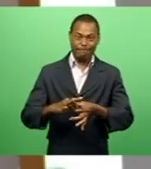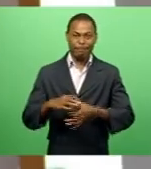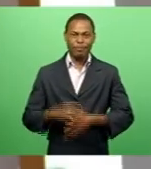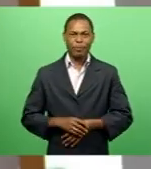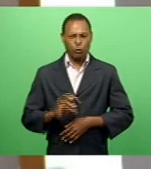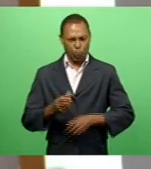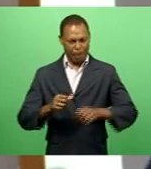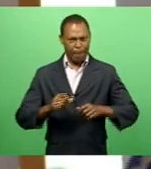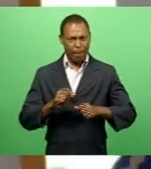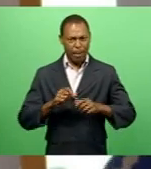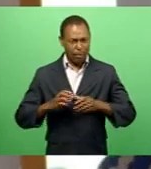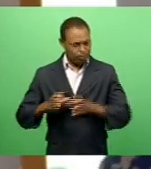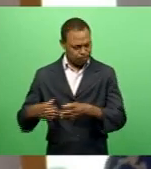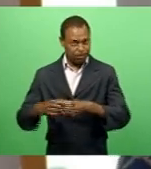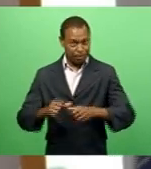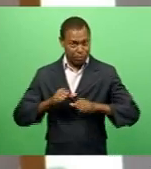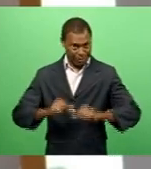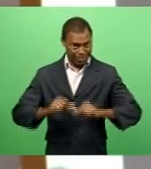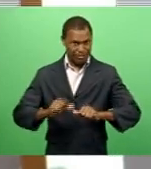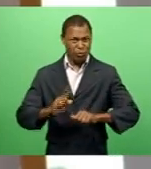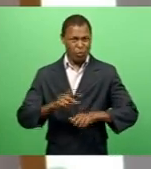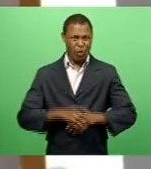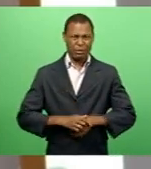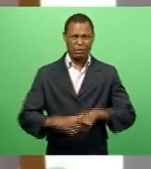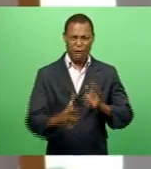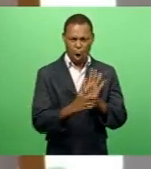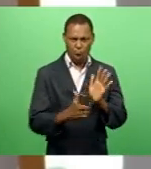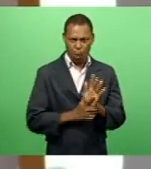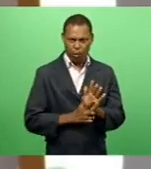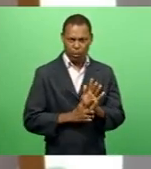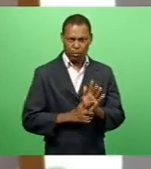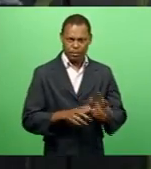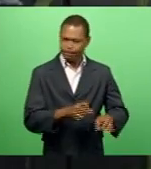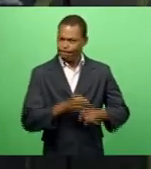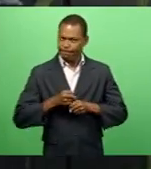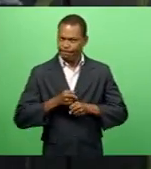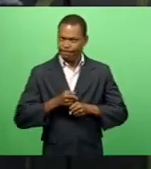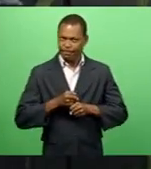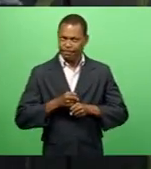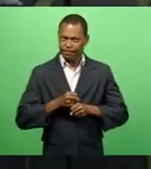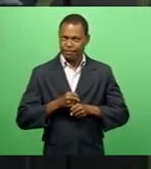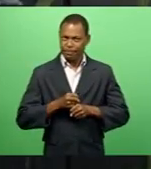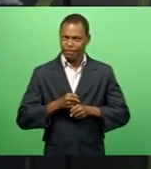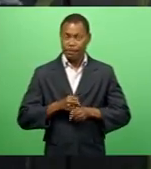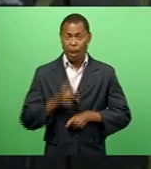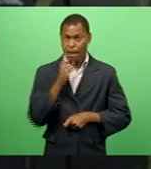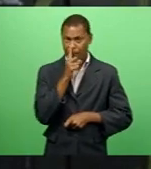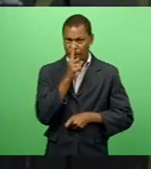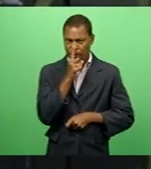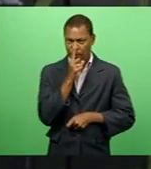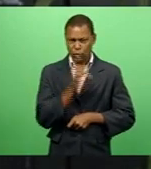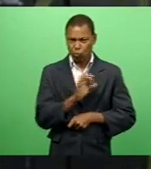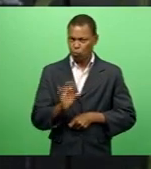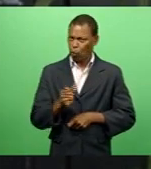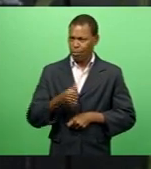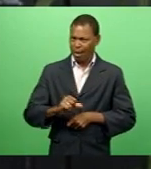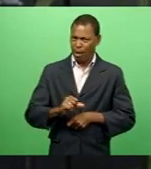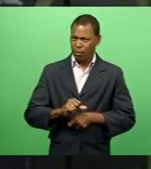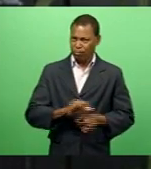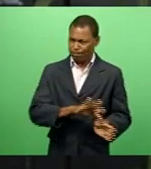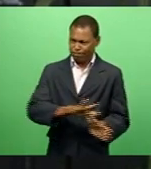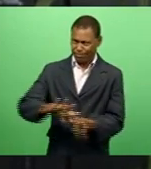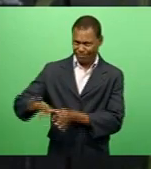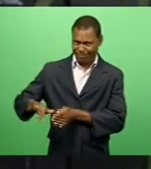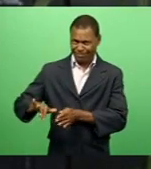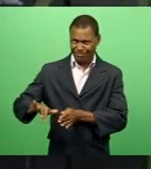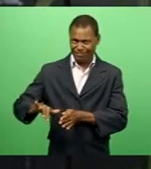Ratu Epenisa Dakumbau is taking the law into his hands. People should not be expelled at the whim of the party